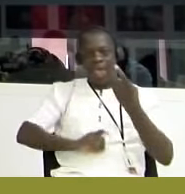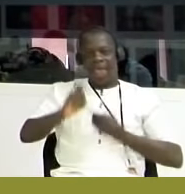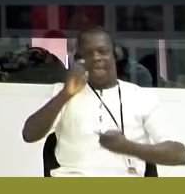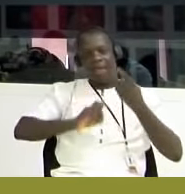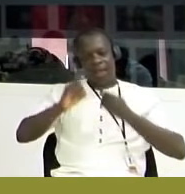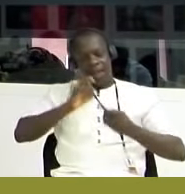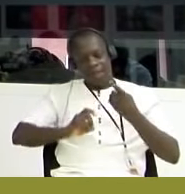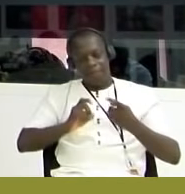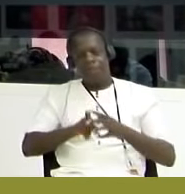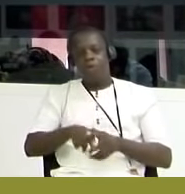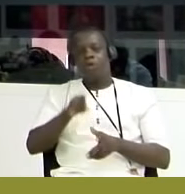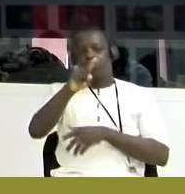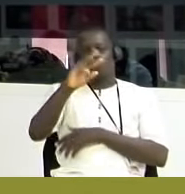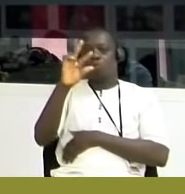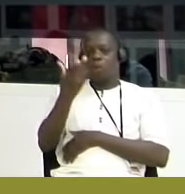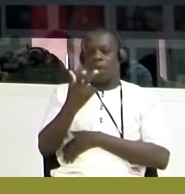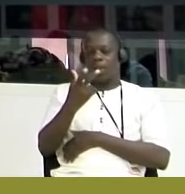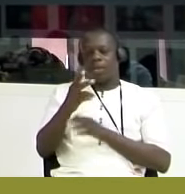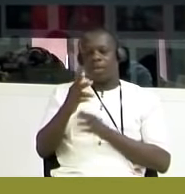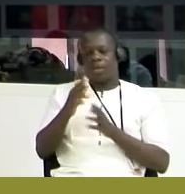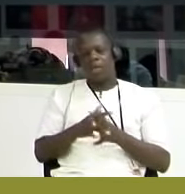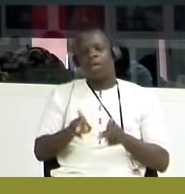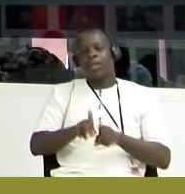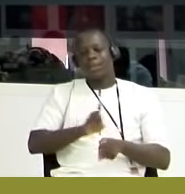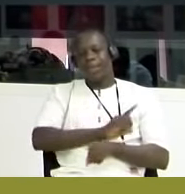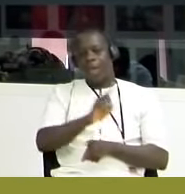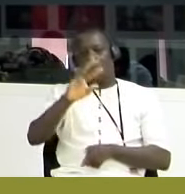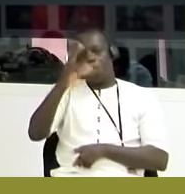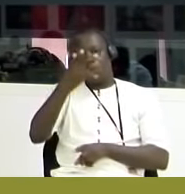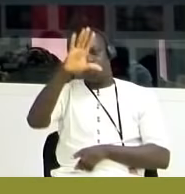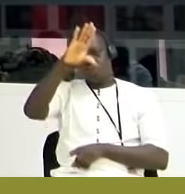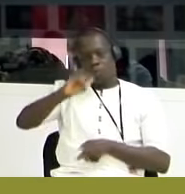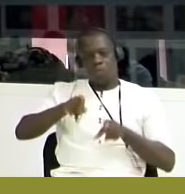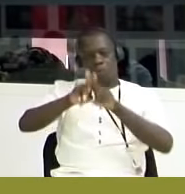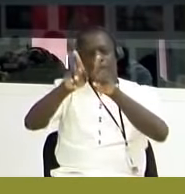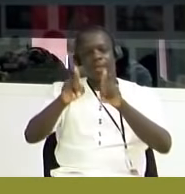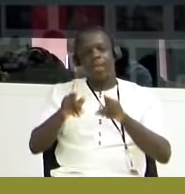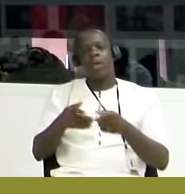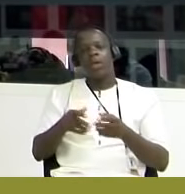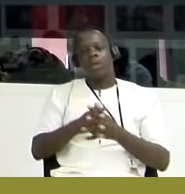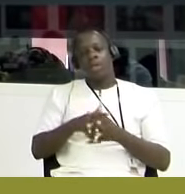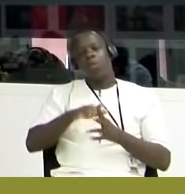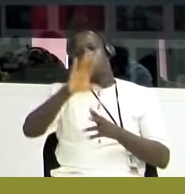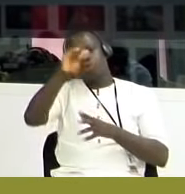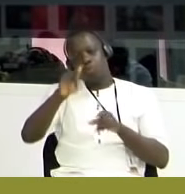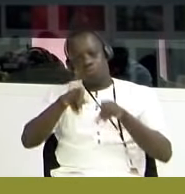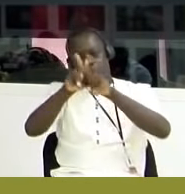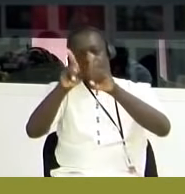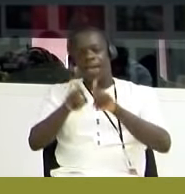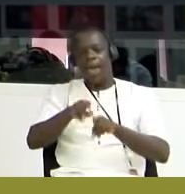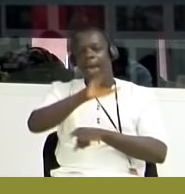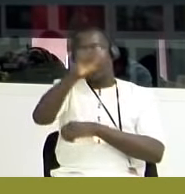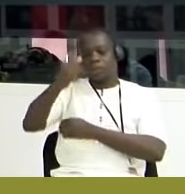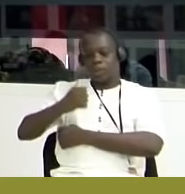they will be dealt with accordingly, and the security of the country will not be compromised.